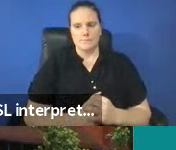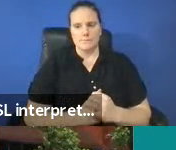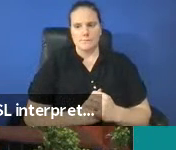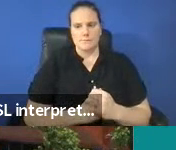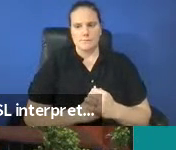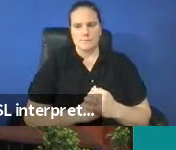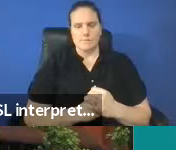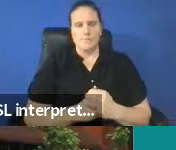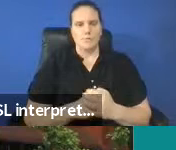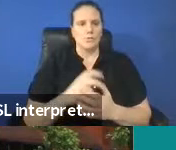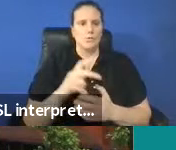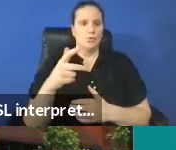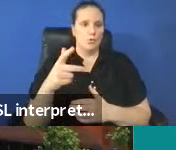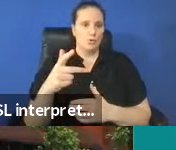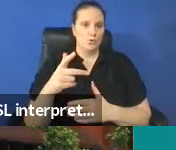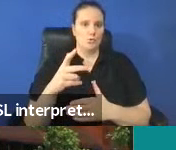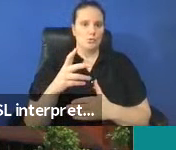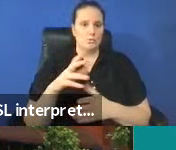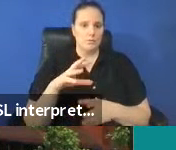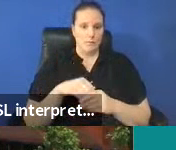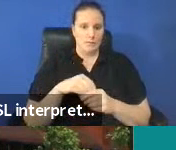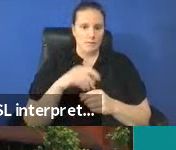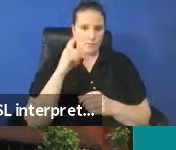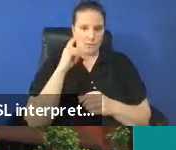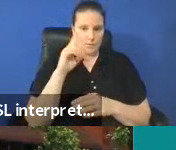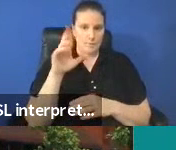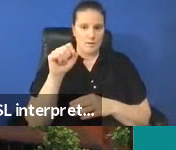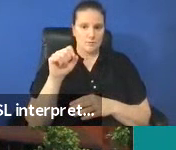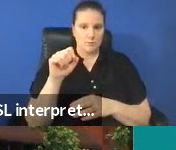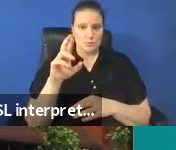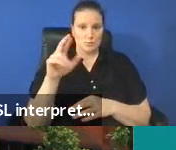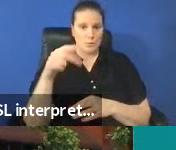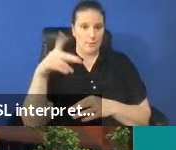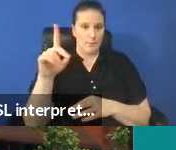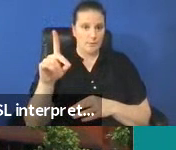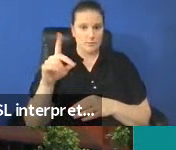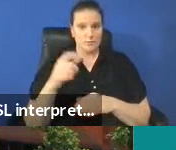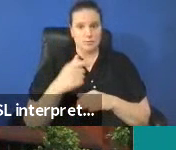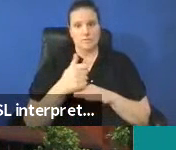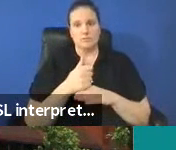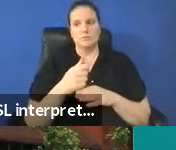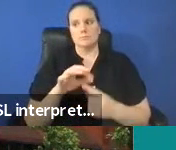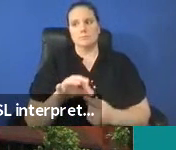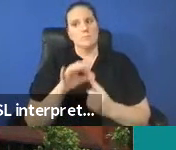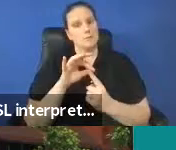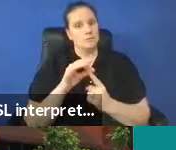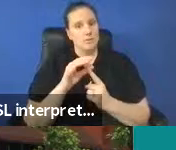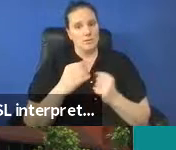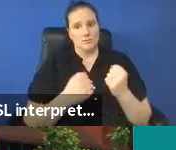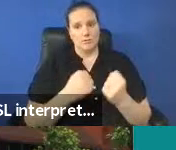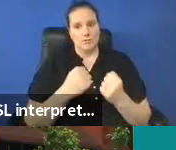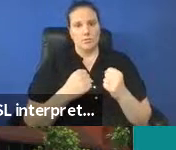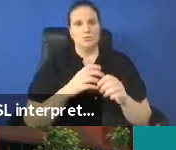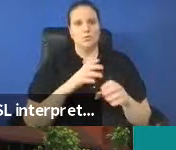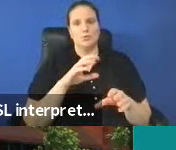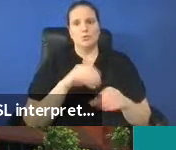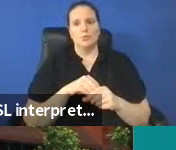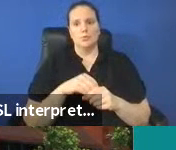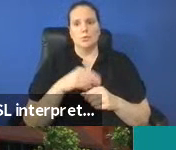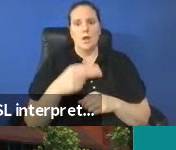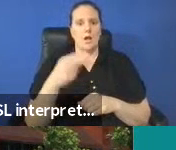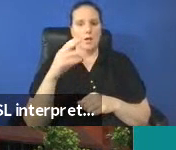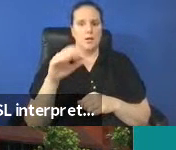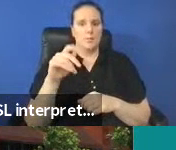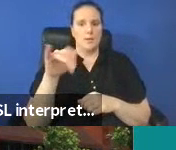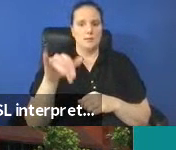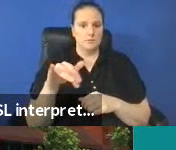And then the third key component to bus rapid transit is specialized vehicles. So they typically include high capacity.